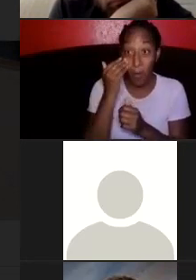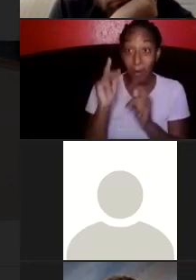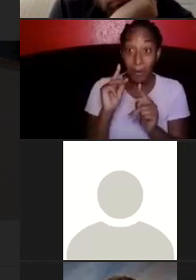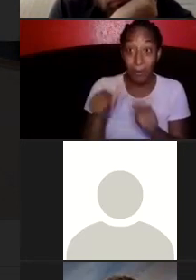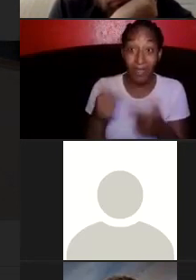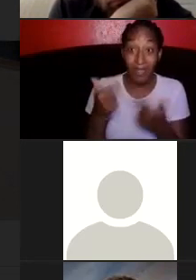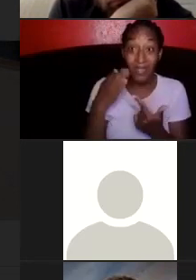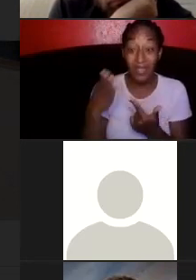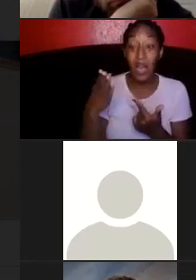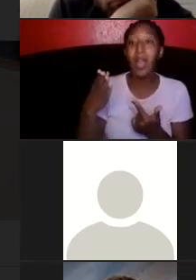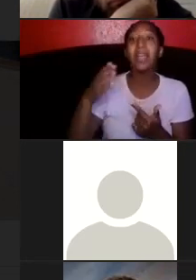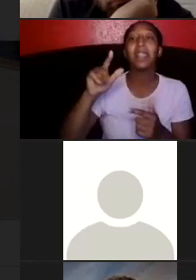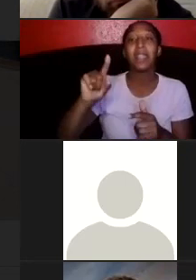SPACE.